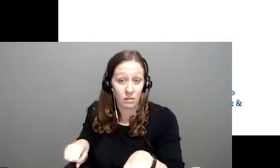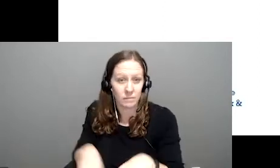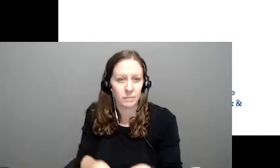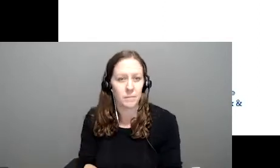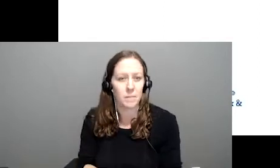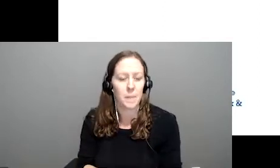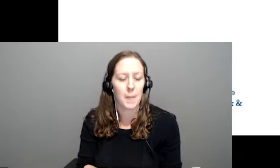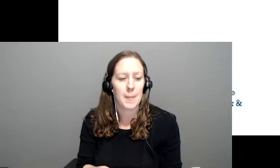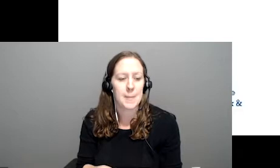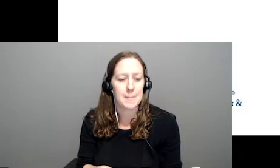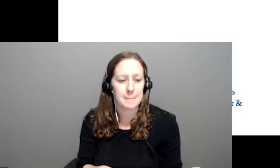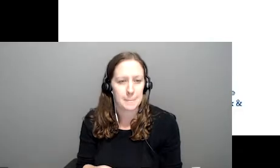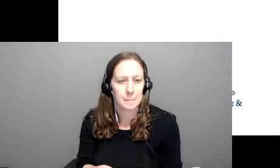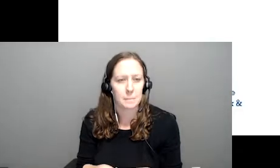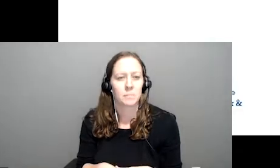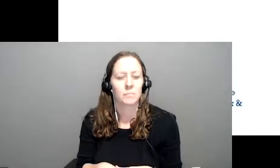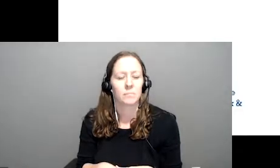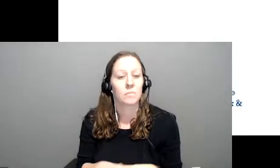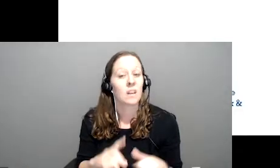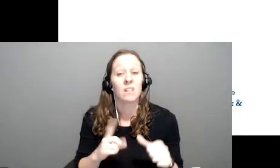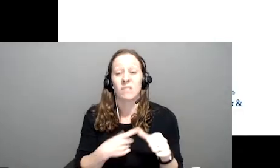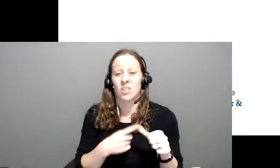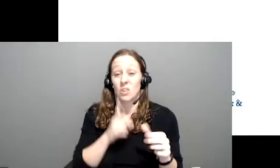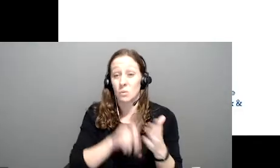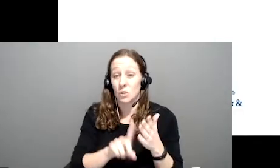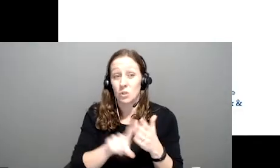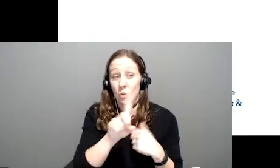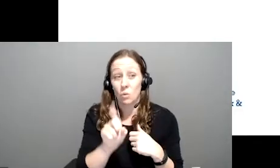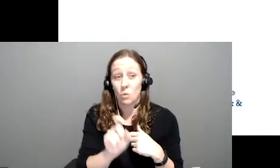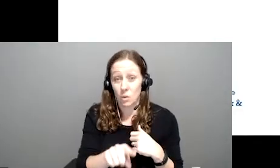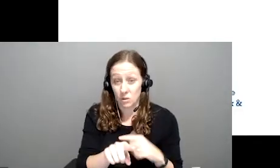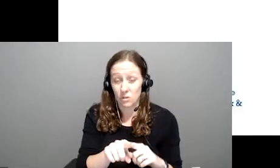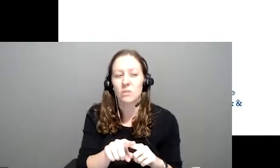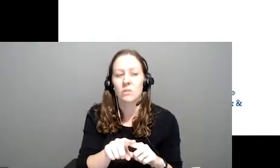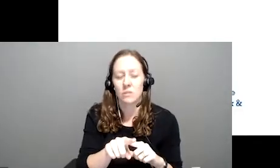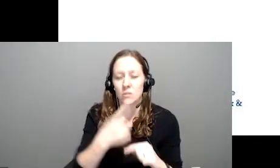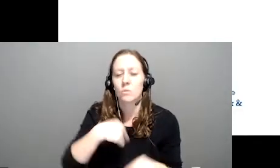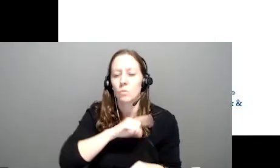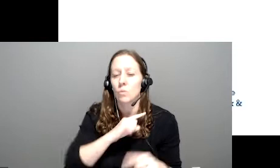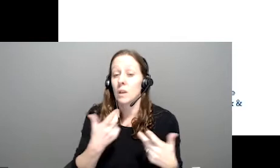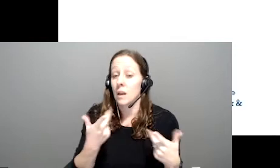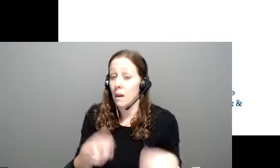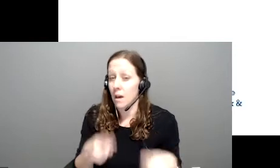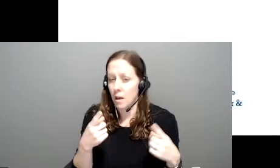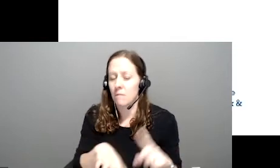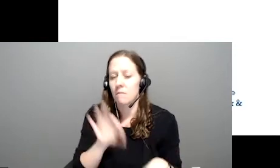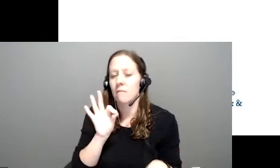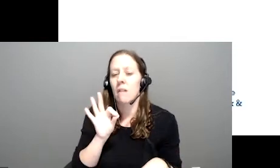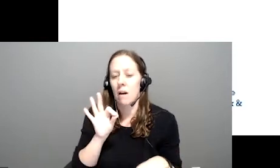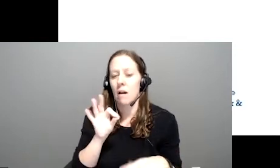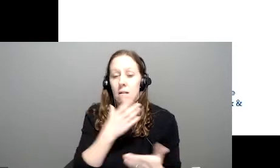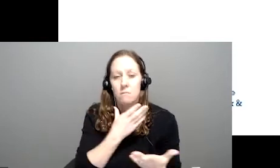so in addressing the first research question, we obtained a high level of evidence for tailored